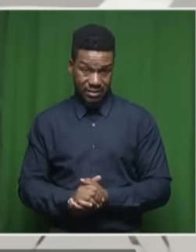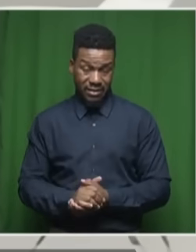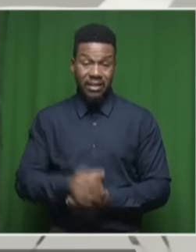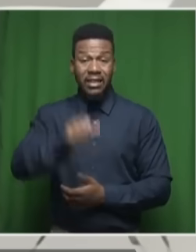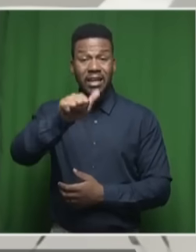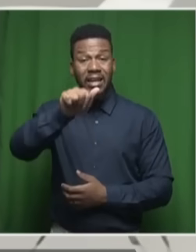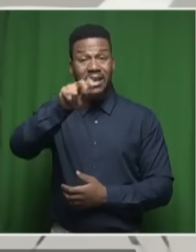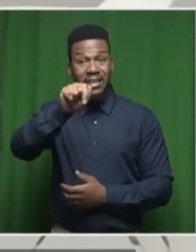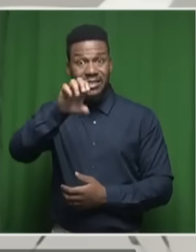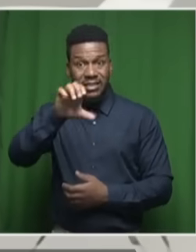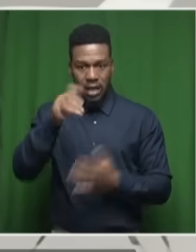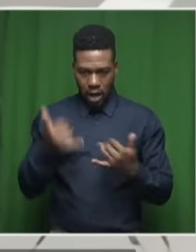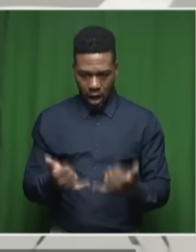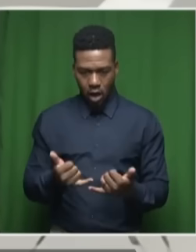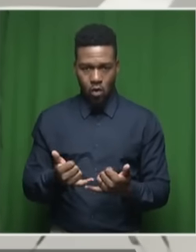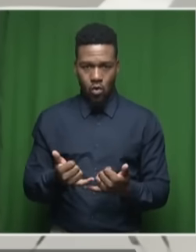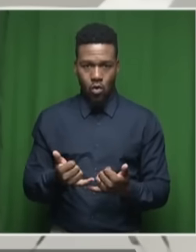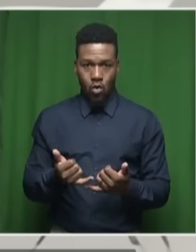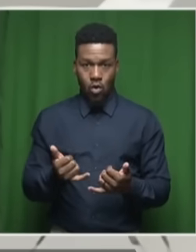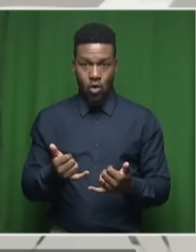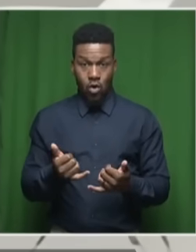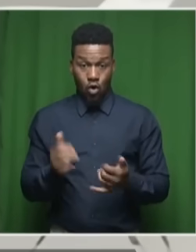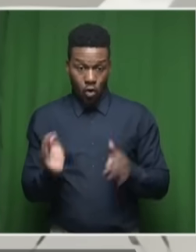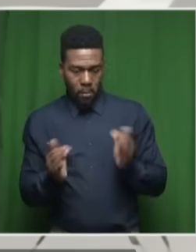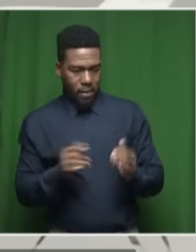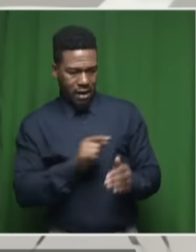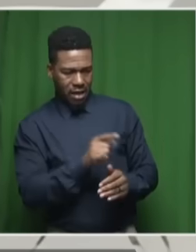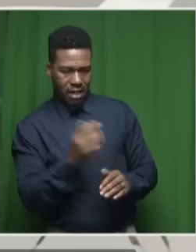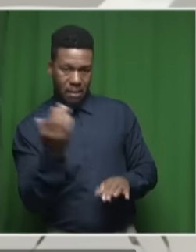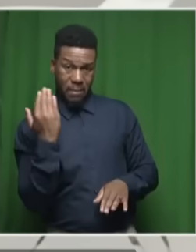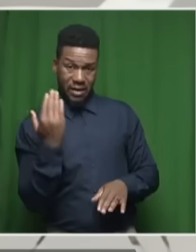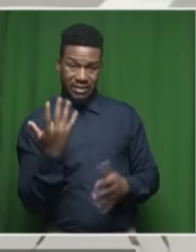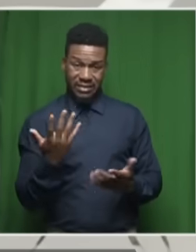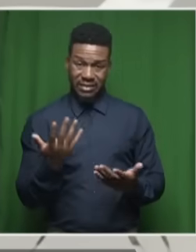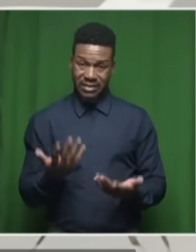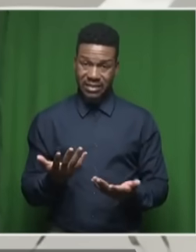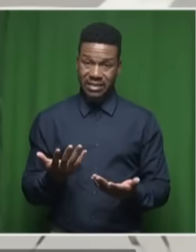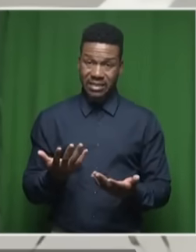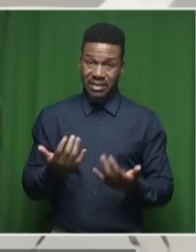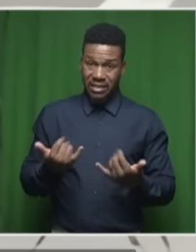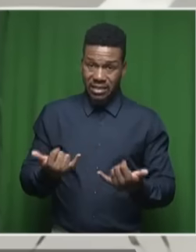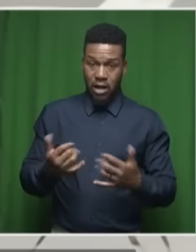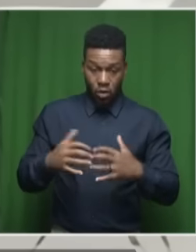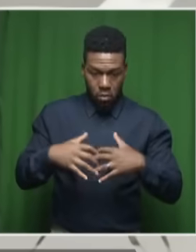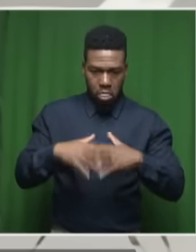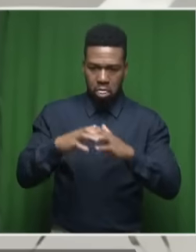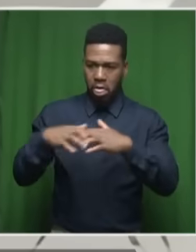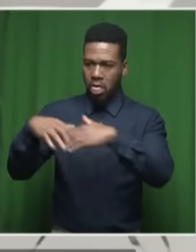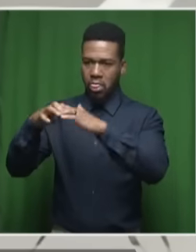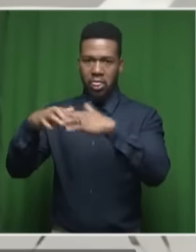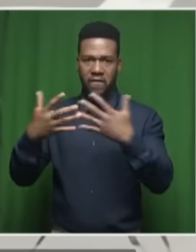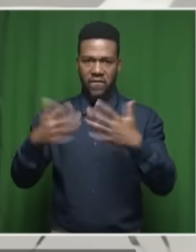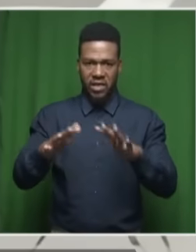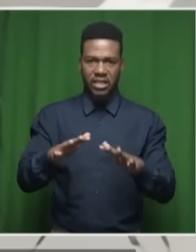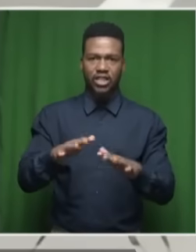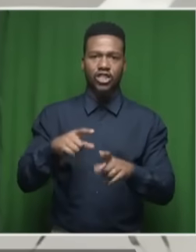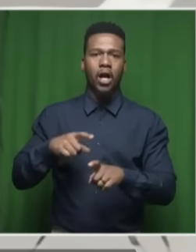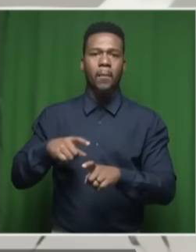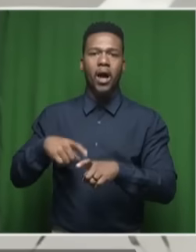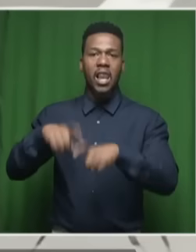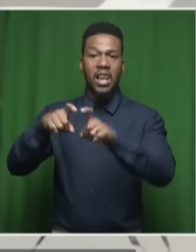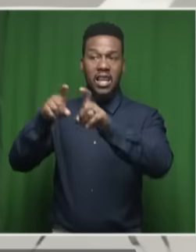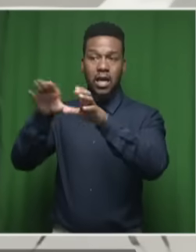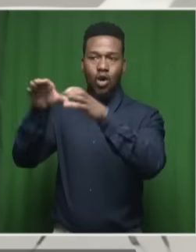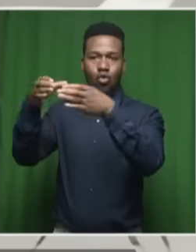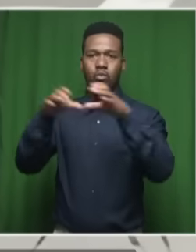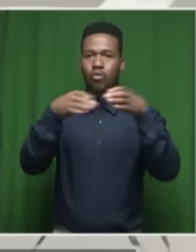in the past, they've been able to launch their leagues, and I think they will need this leadership of the leagues to